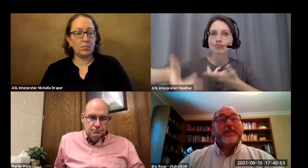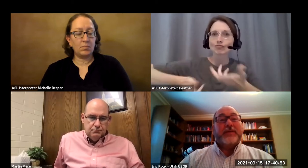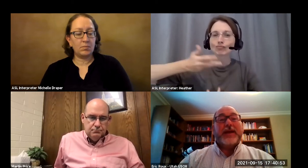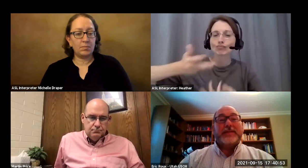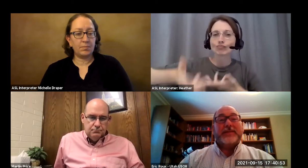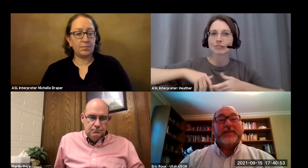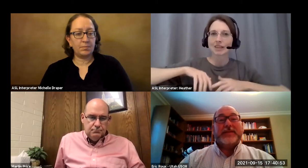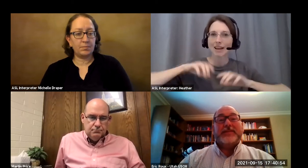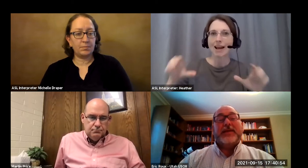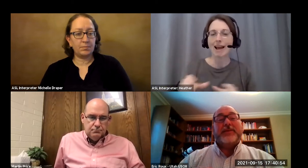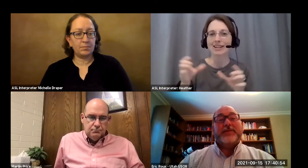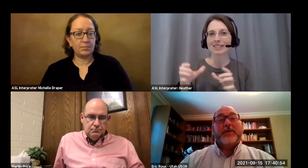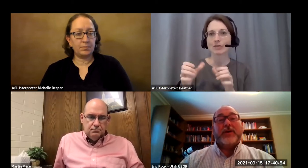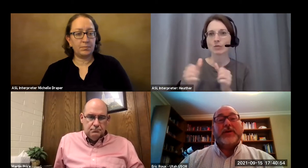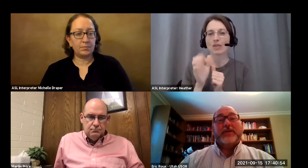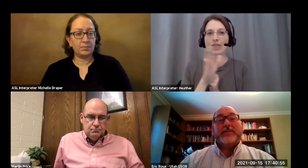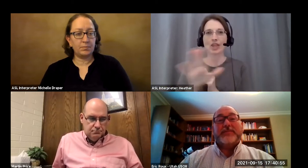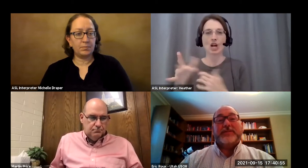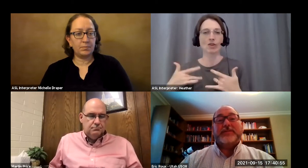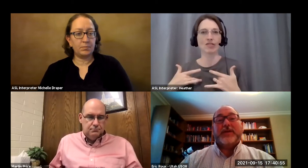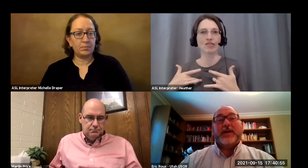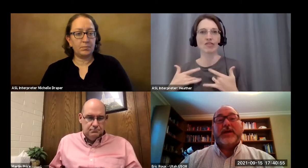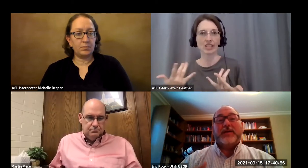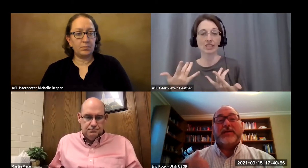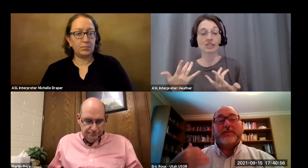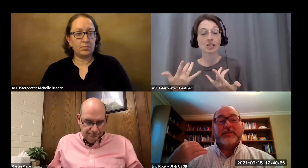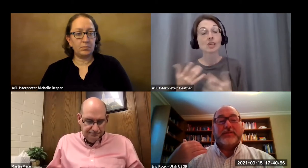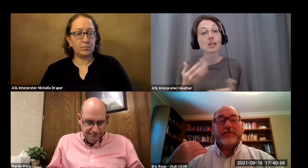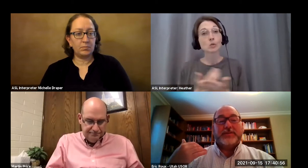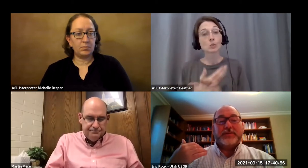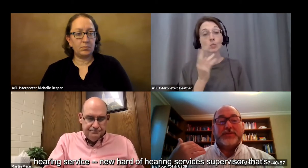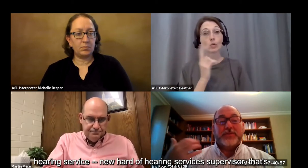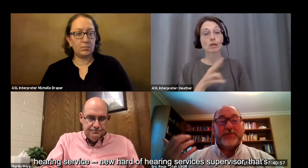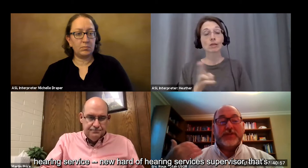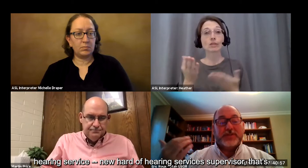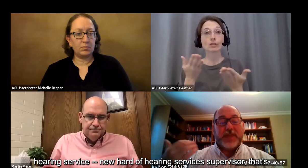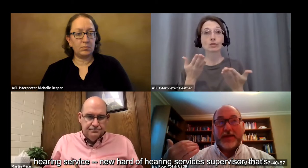participant in their activities. And the new hard of hearing